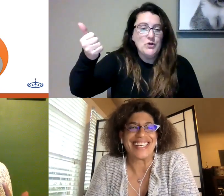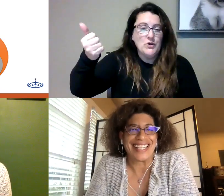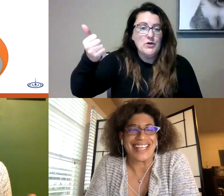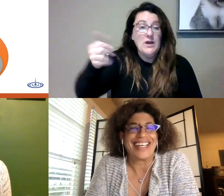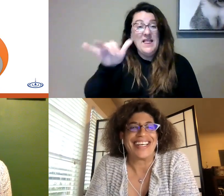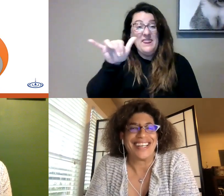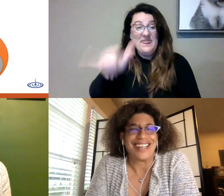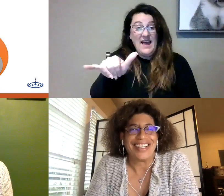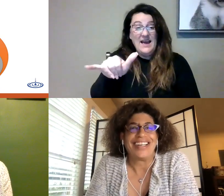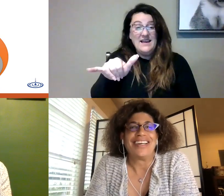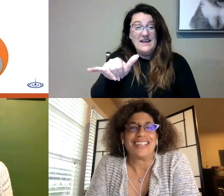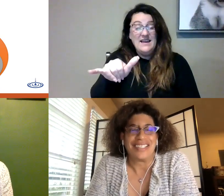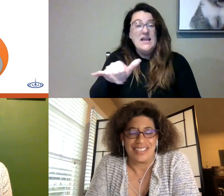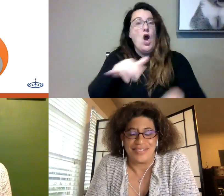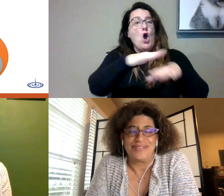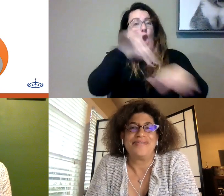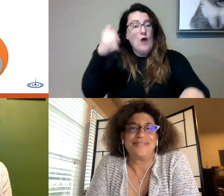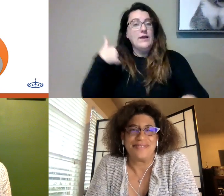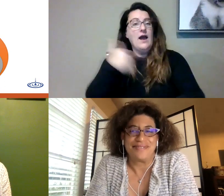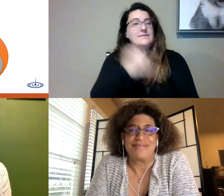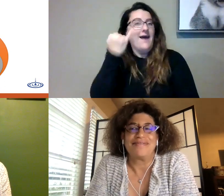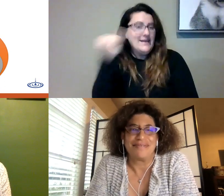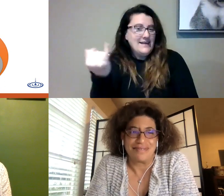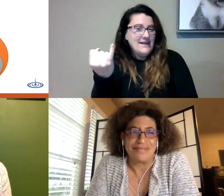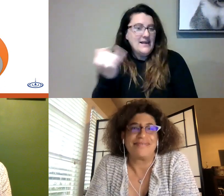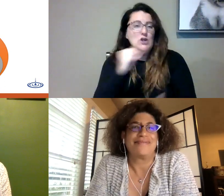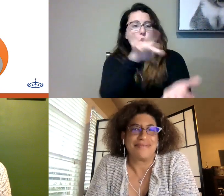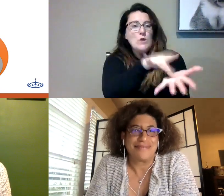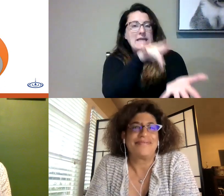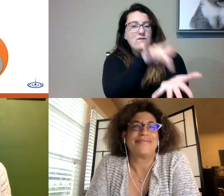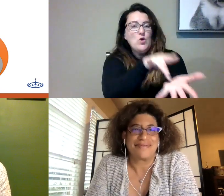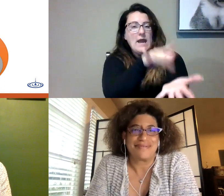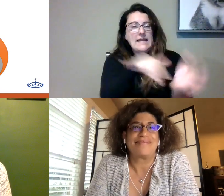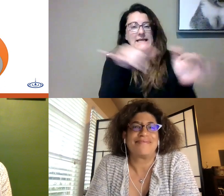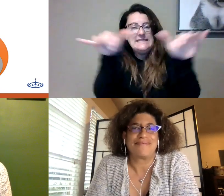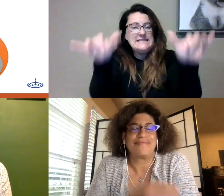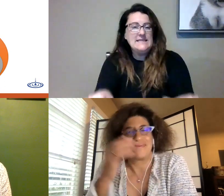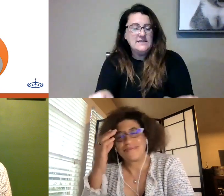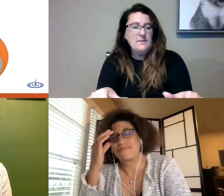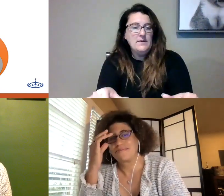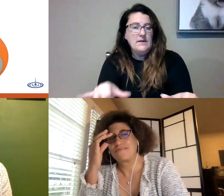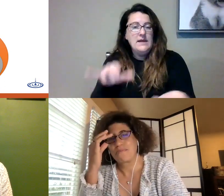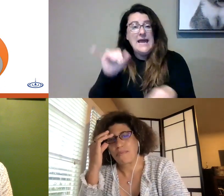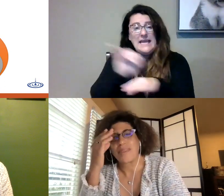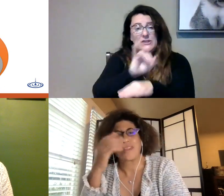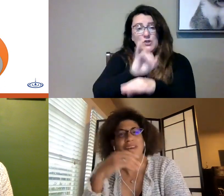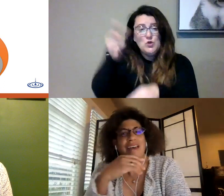is a really, that's calling us to the idea of let's not take for granted anymore what our systems and our institutions are.